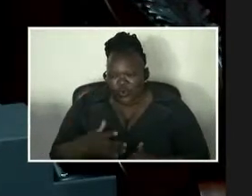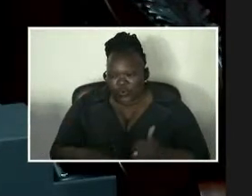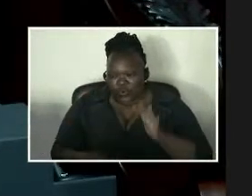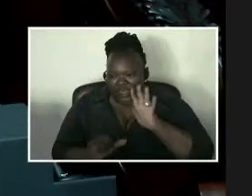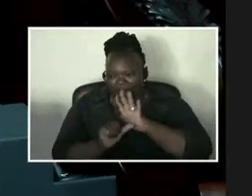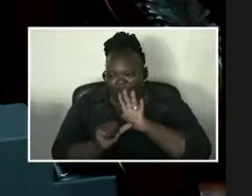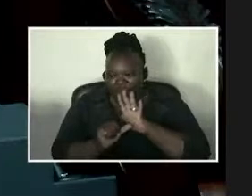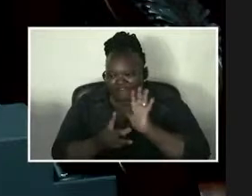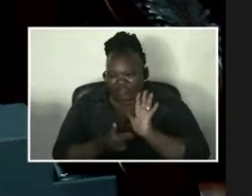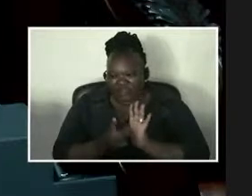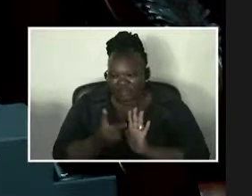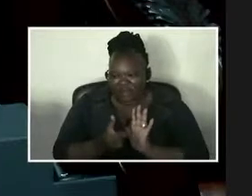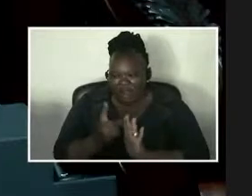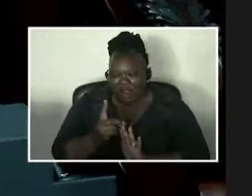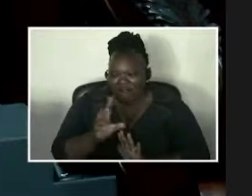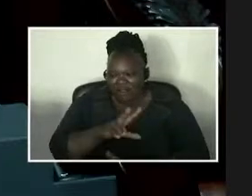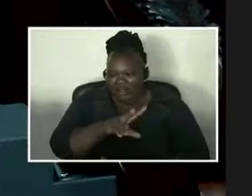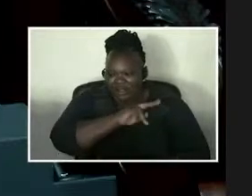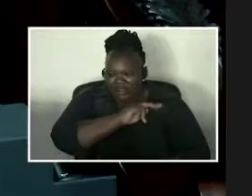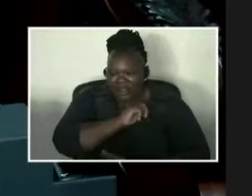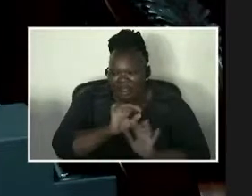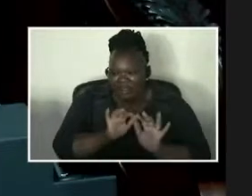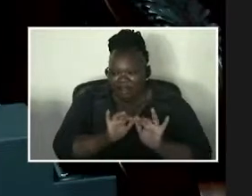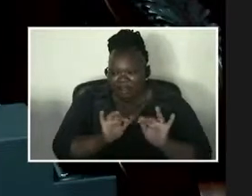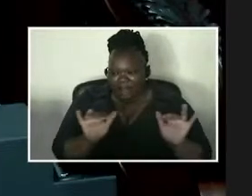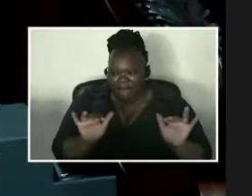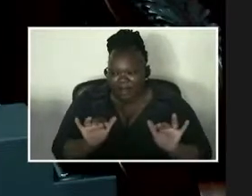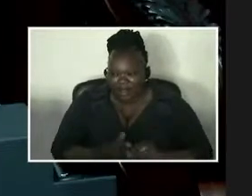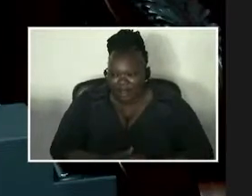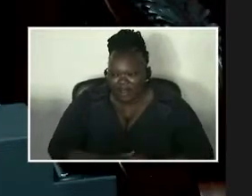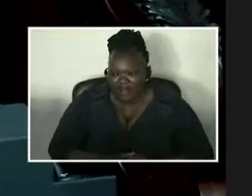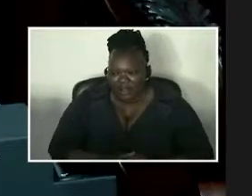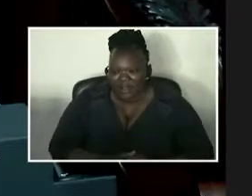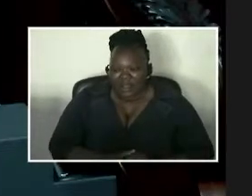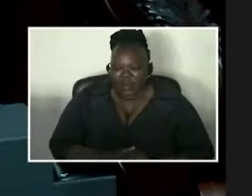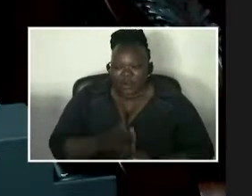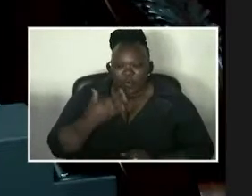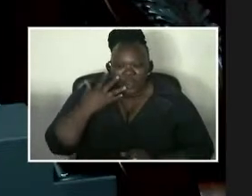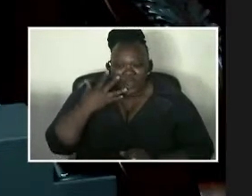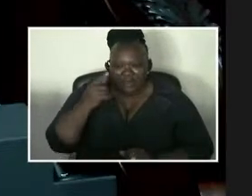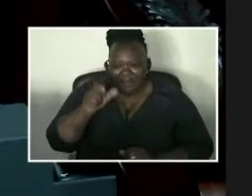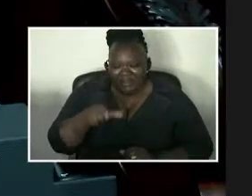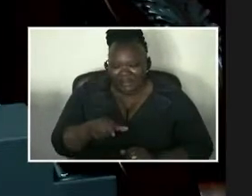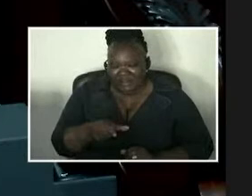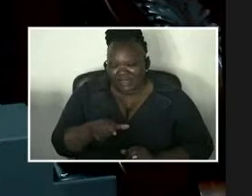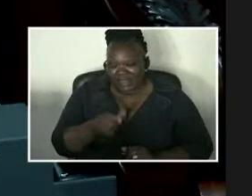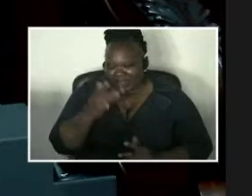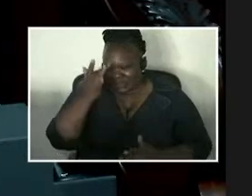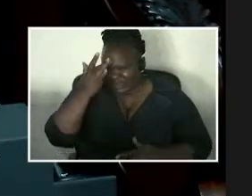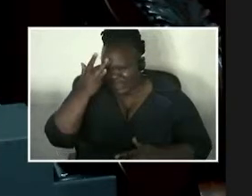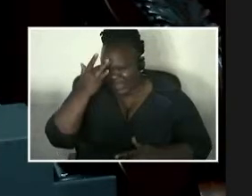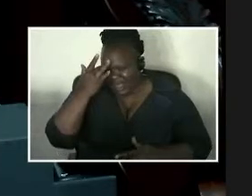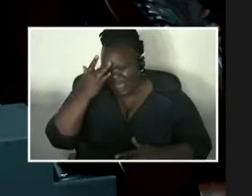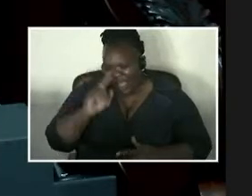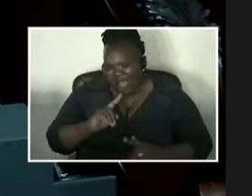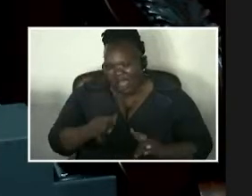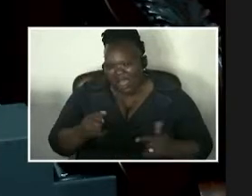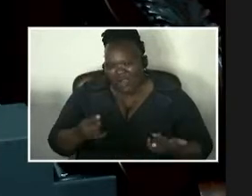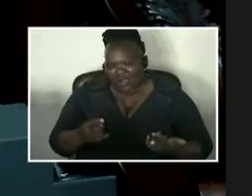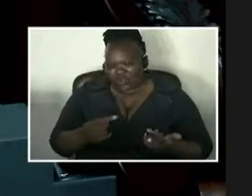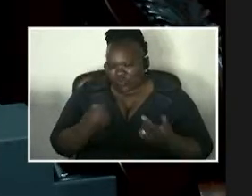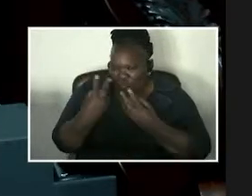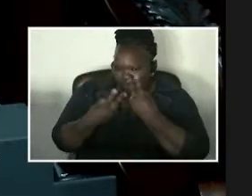development of all kwazula natal residents when a person is sick they cannot seek employment they cannot take care of their